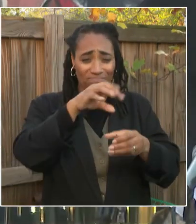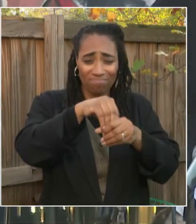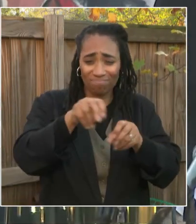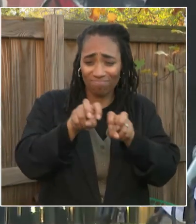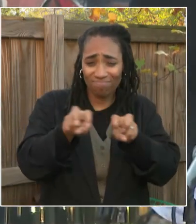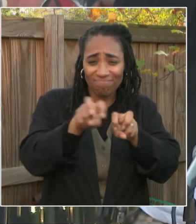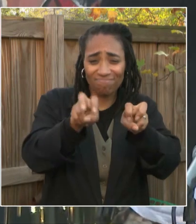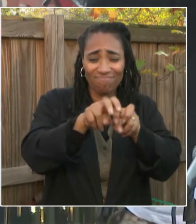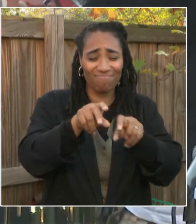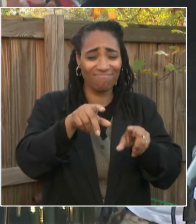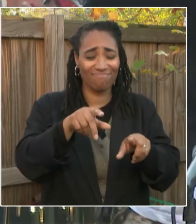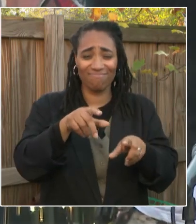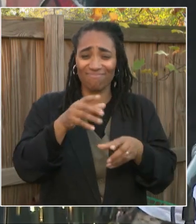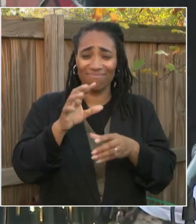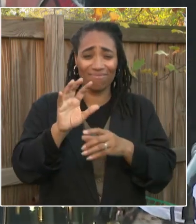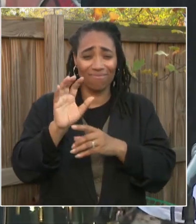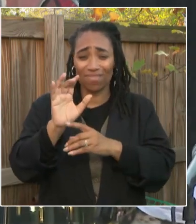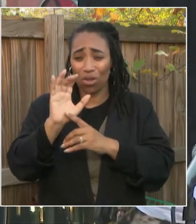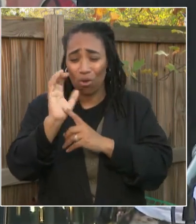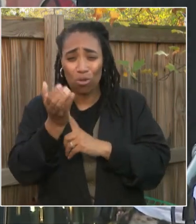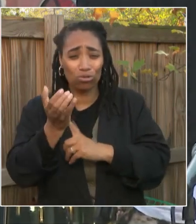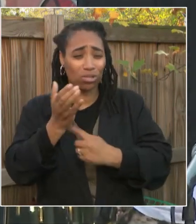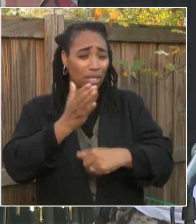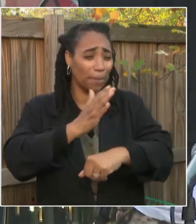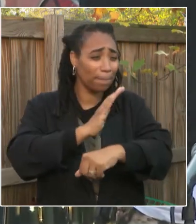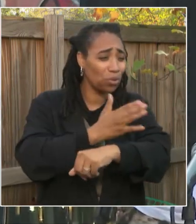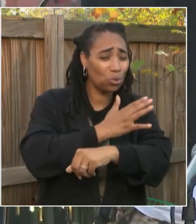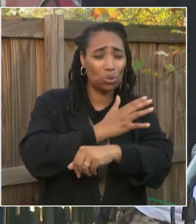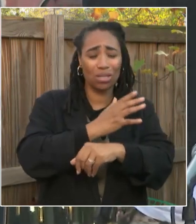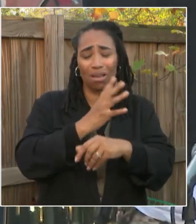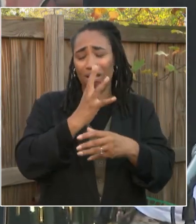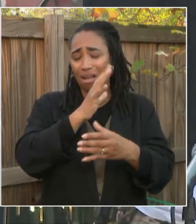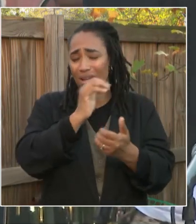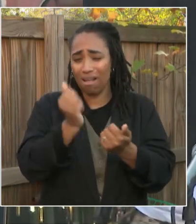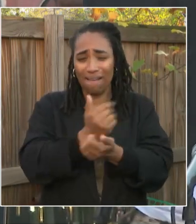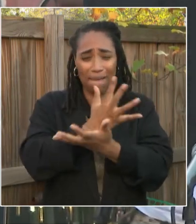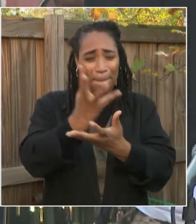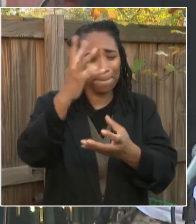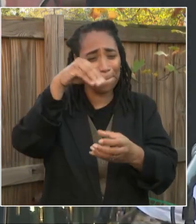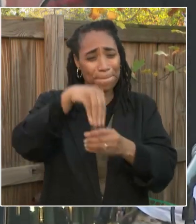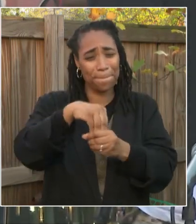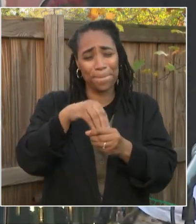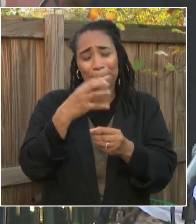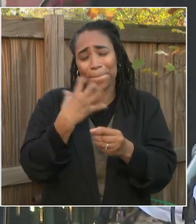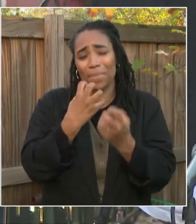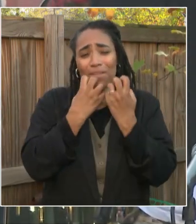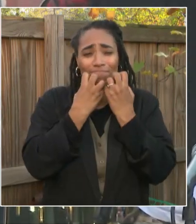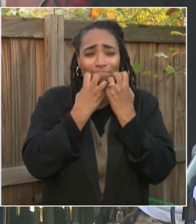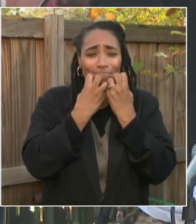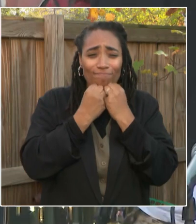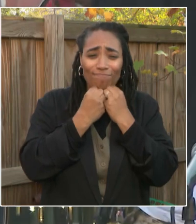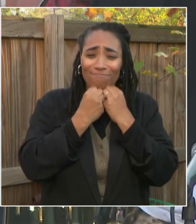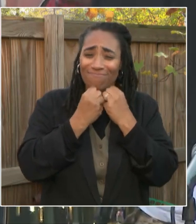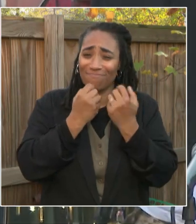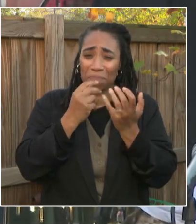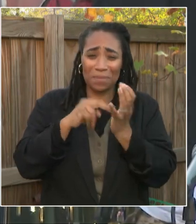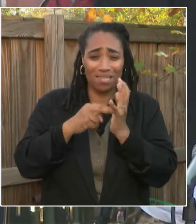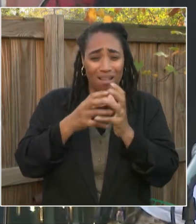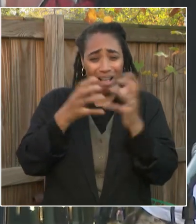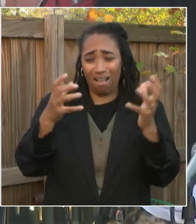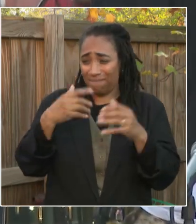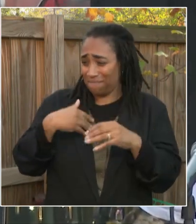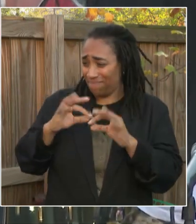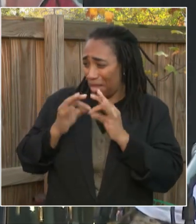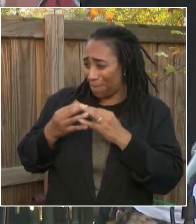It means so much to me and my family to keep this thing going. That's why I feel like I was born